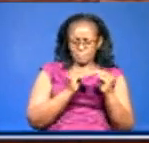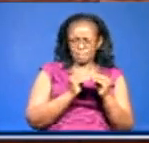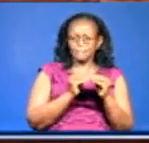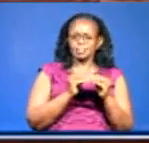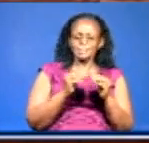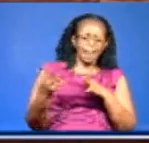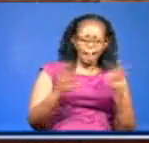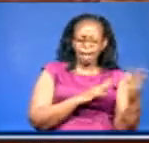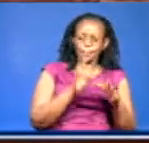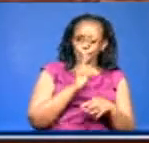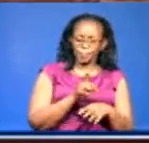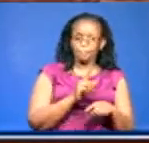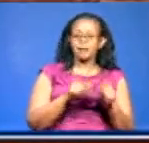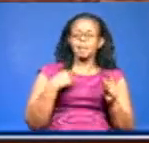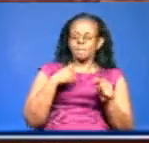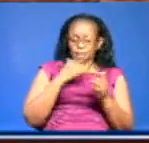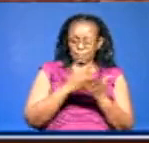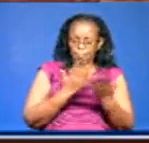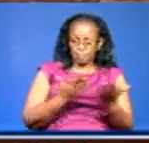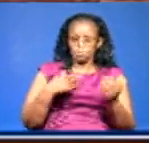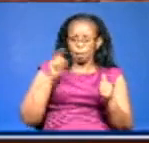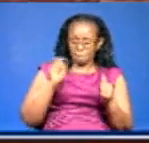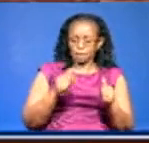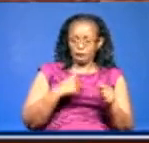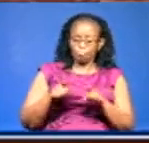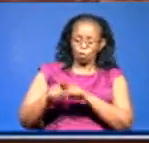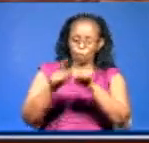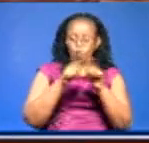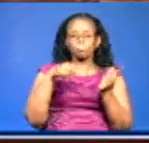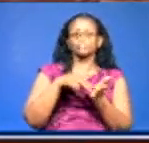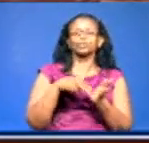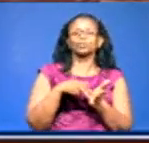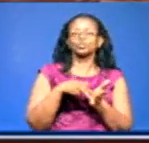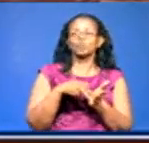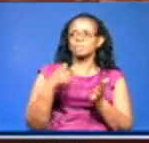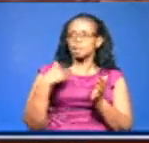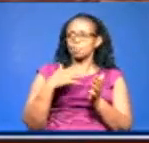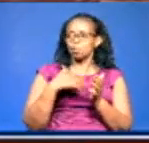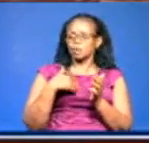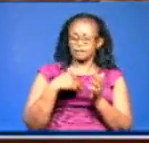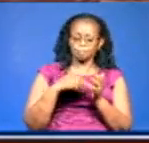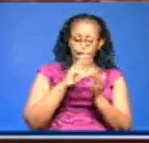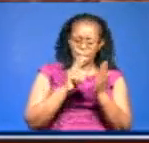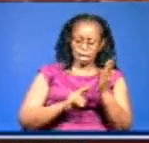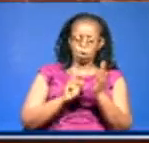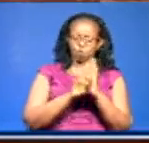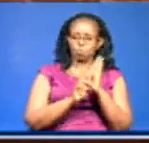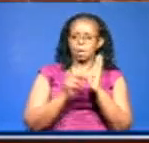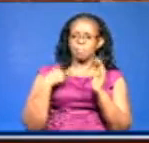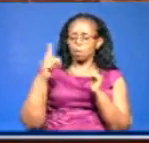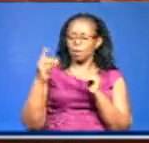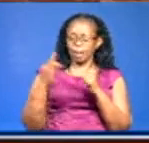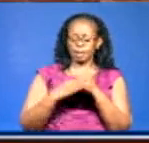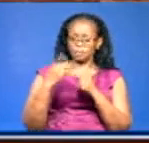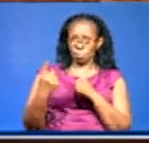position as a House. Mr. Speaker, I refer to Standing Order number 181 that talks about the Committee of the Whole